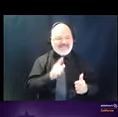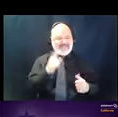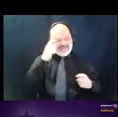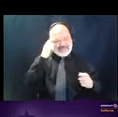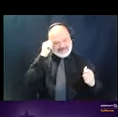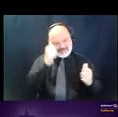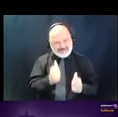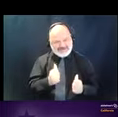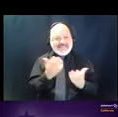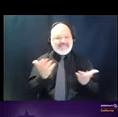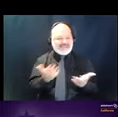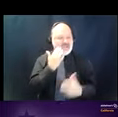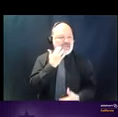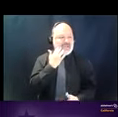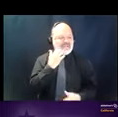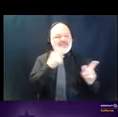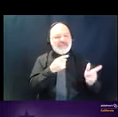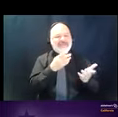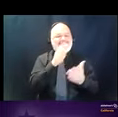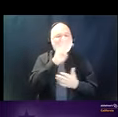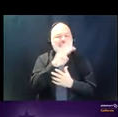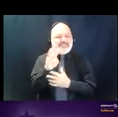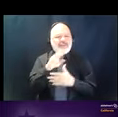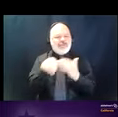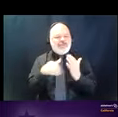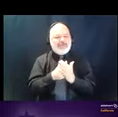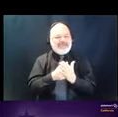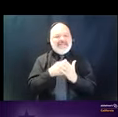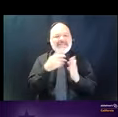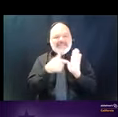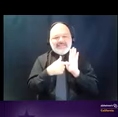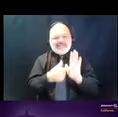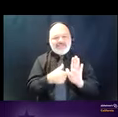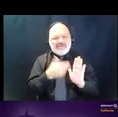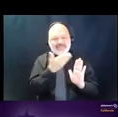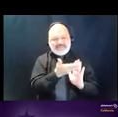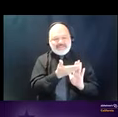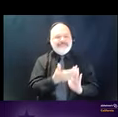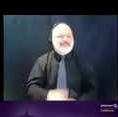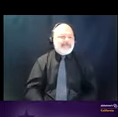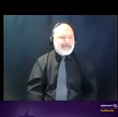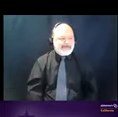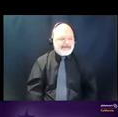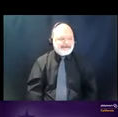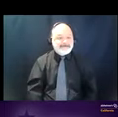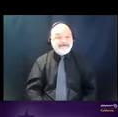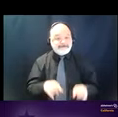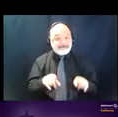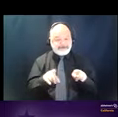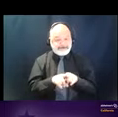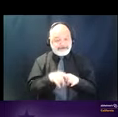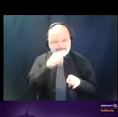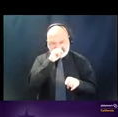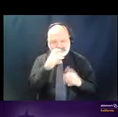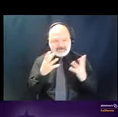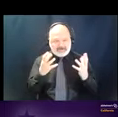more information. All of my citations from this report are indicated in this report. Also, next slide. I